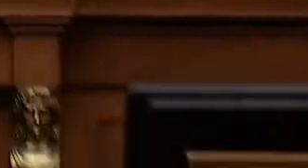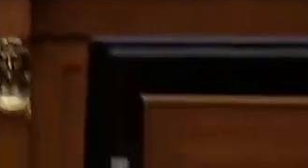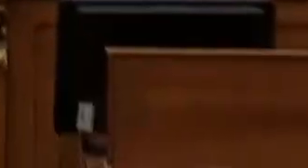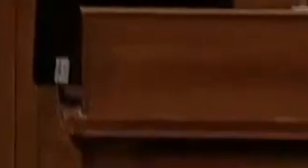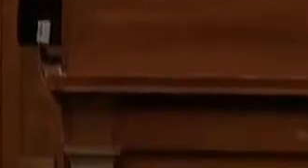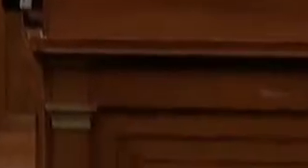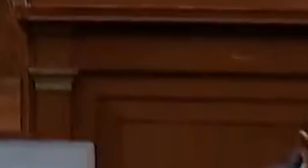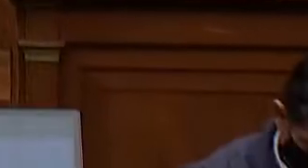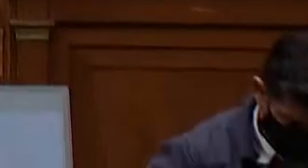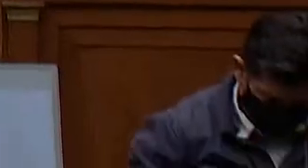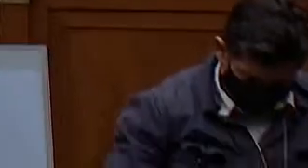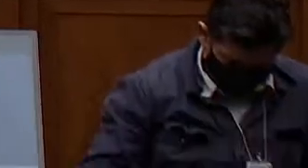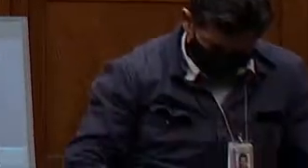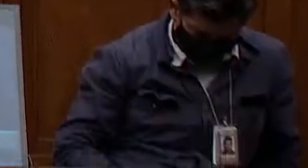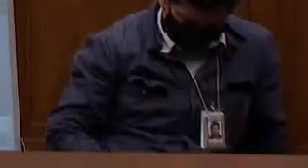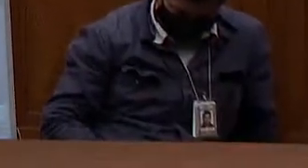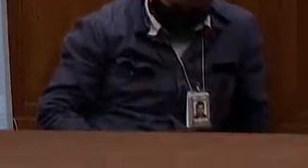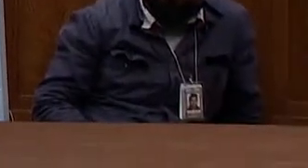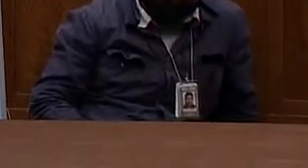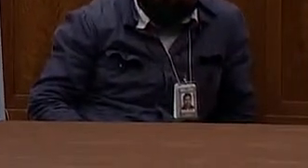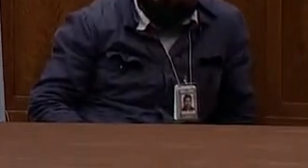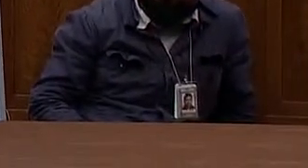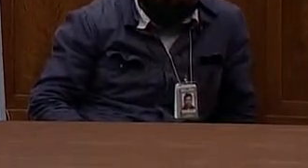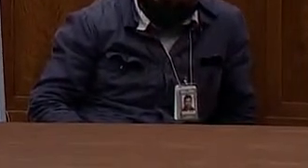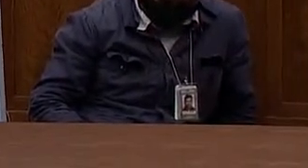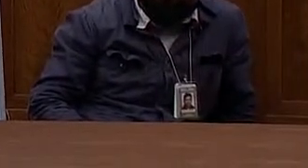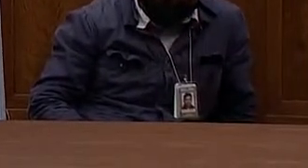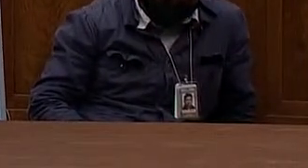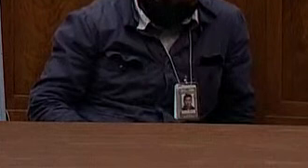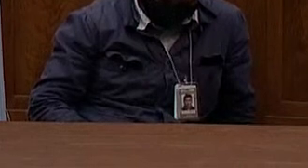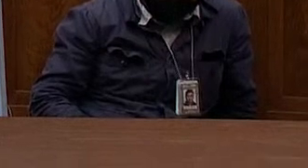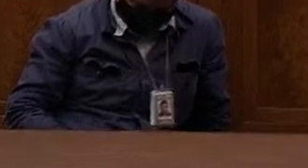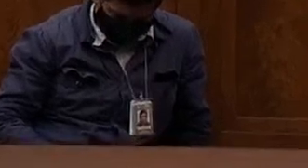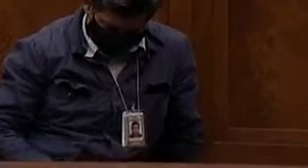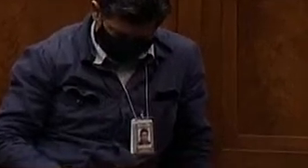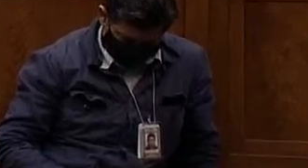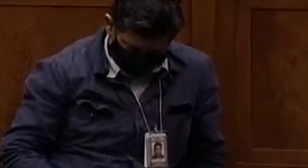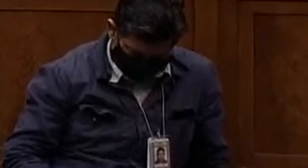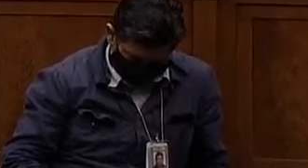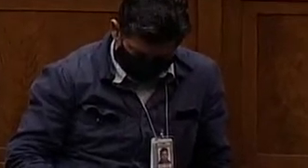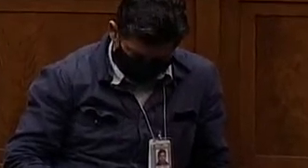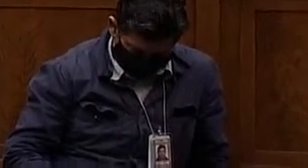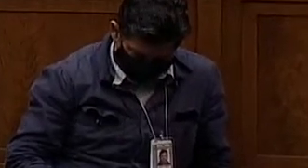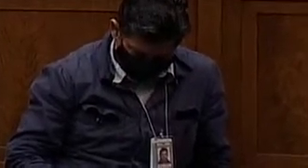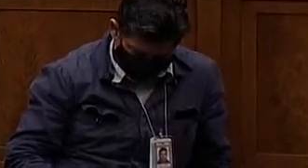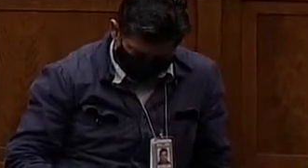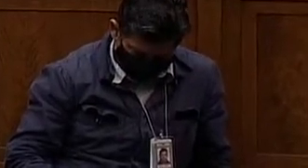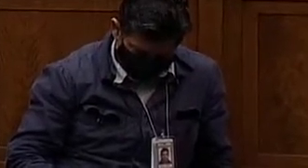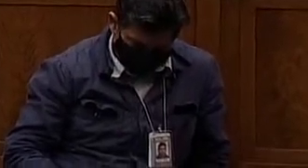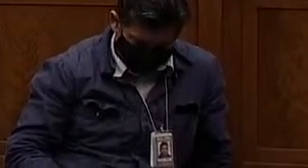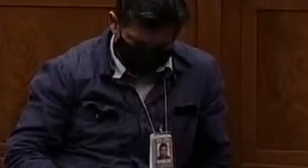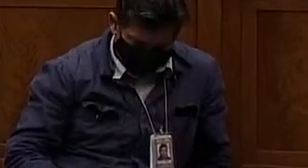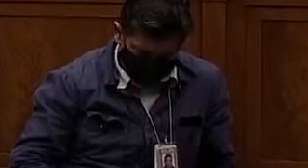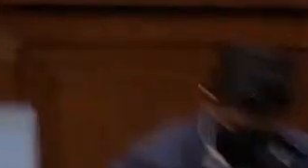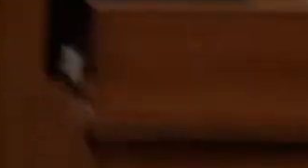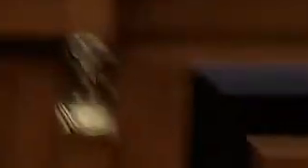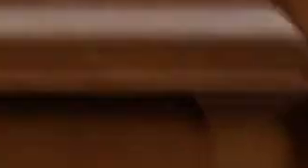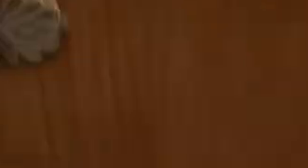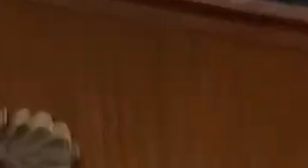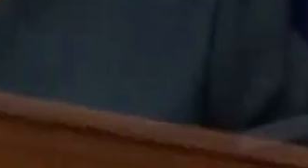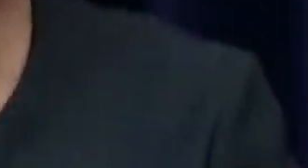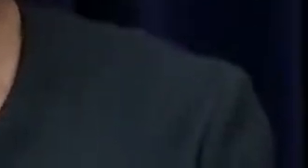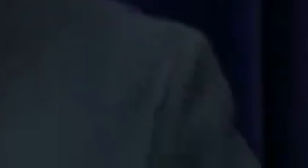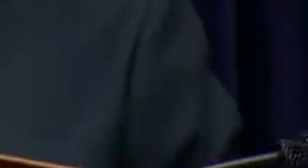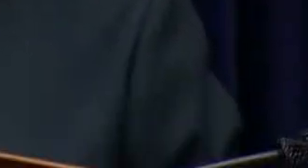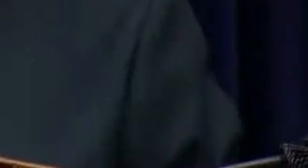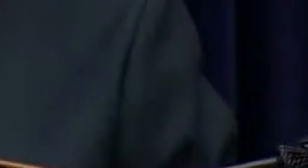for roads, billions of dollars in federal funds, in pensions,